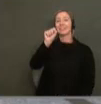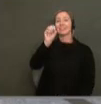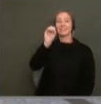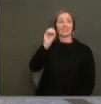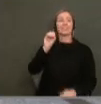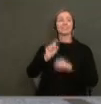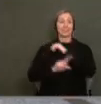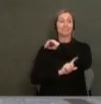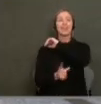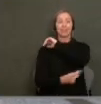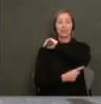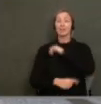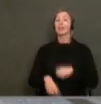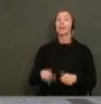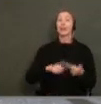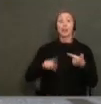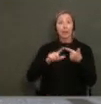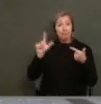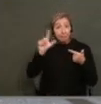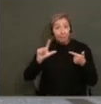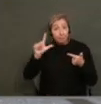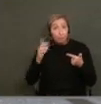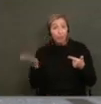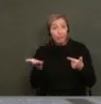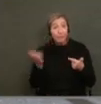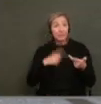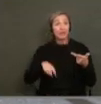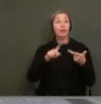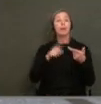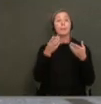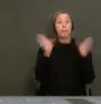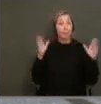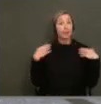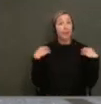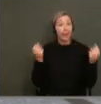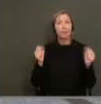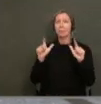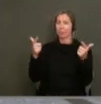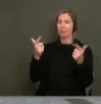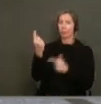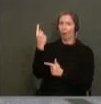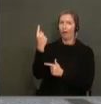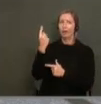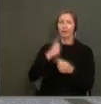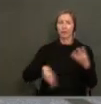the library is here. Public health, that's a big one.